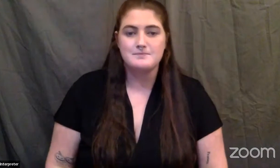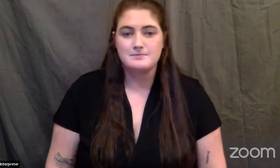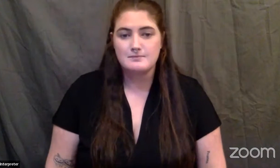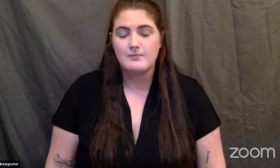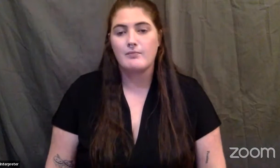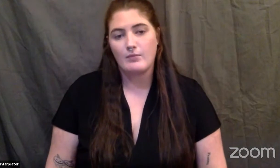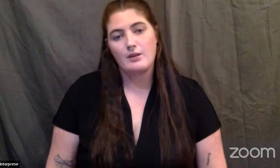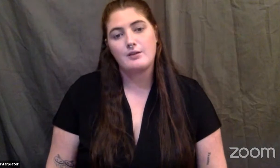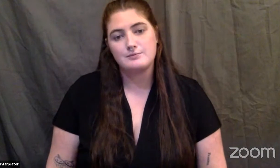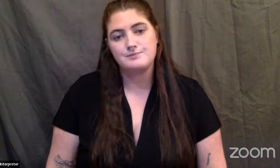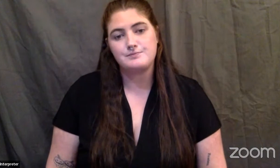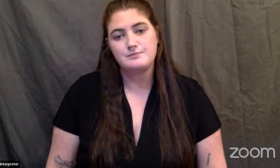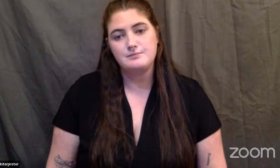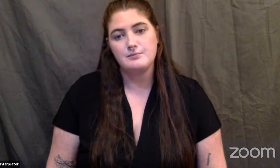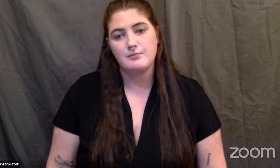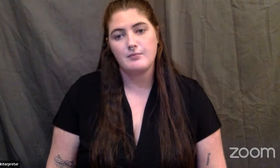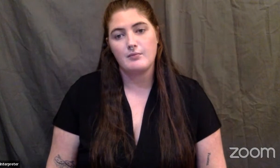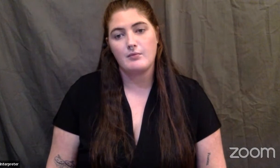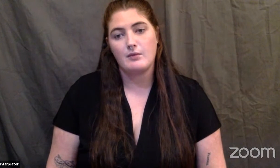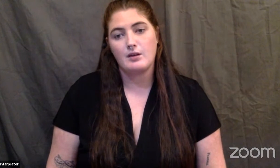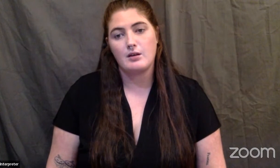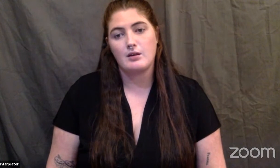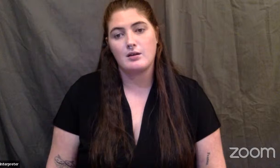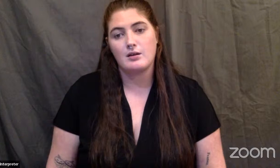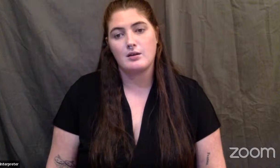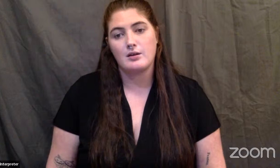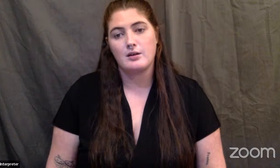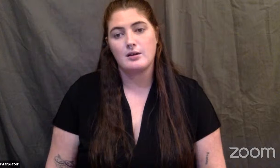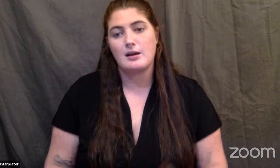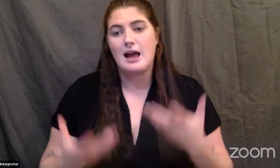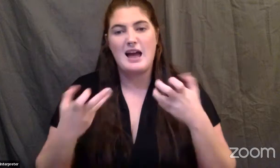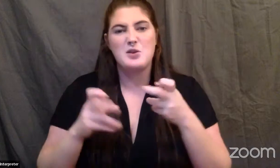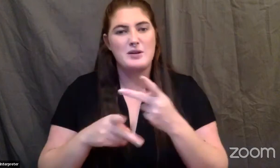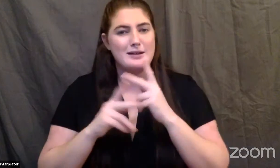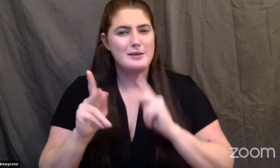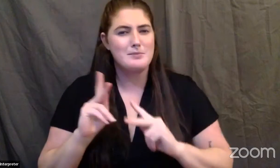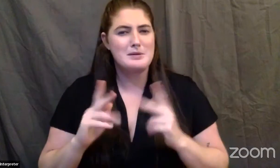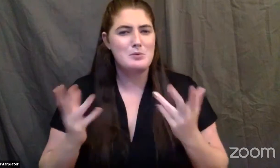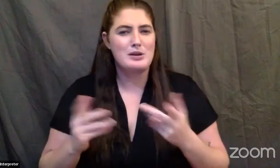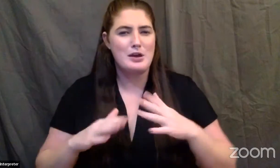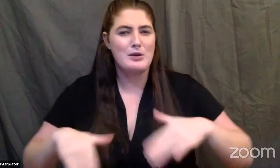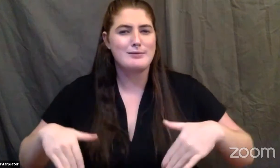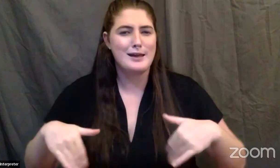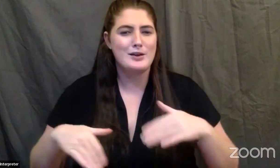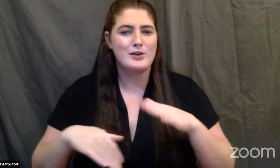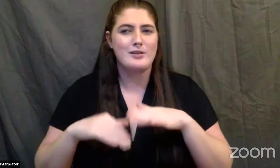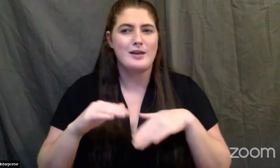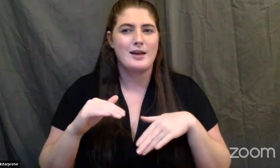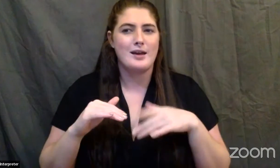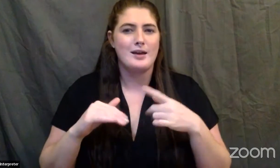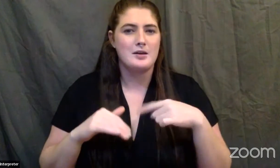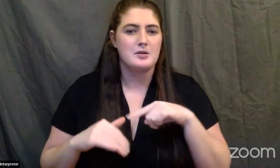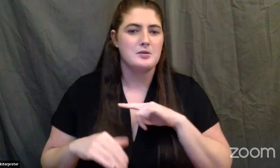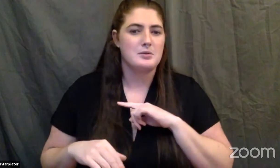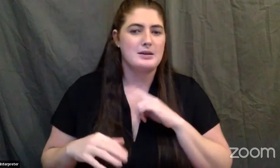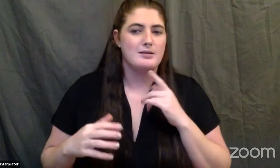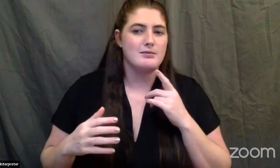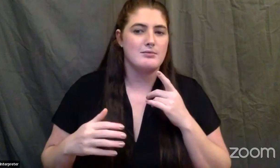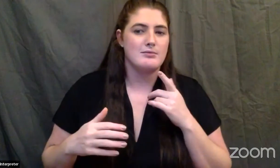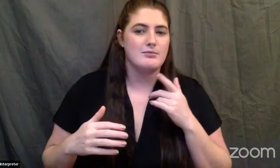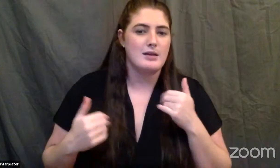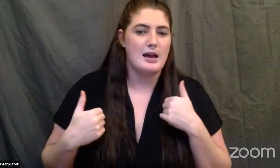Okay. But Skip, that's I think I don't want to keep people here later than we. All I was going to ask